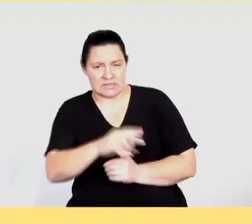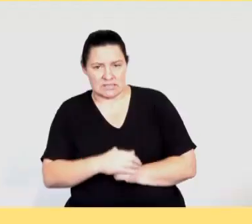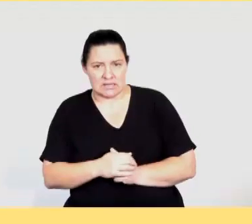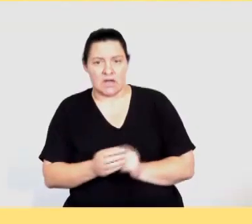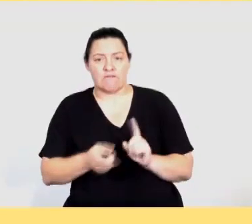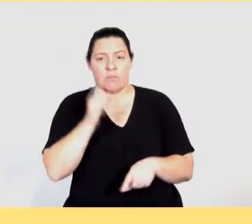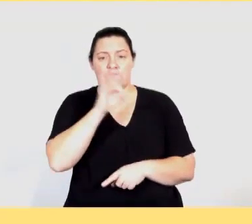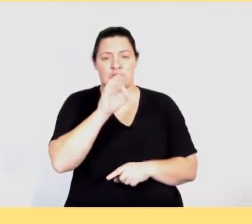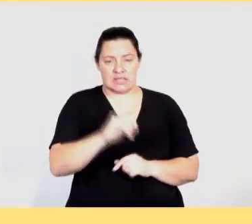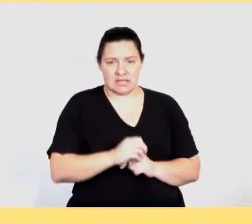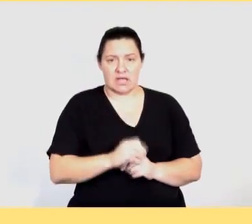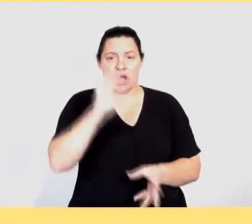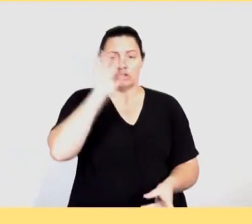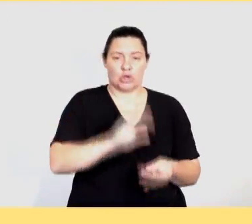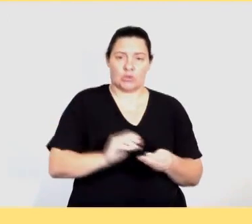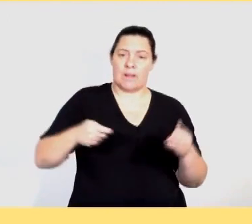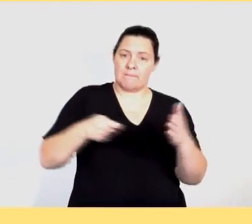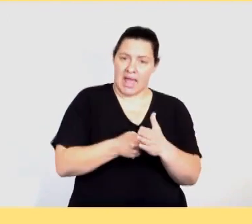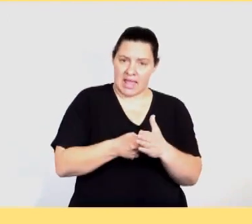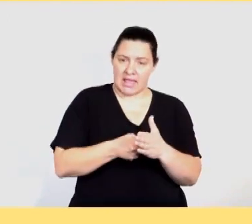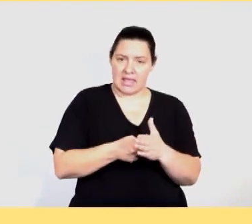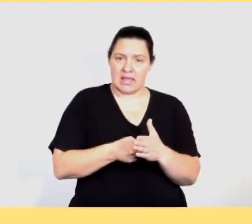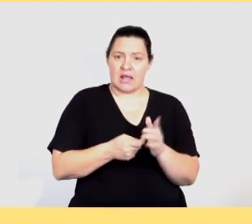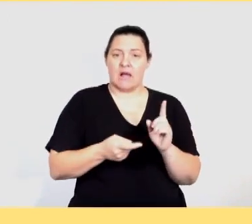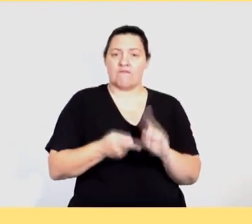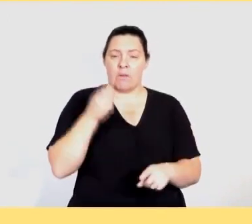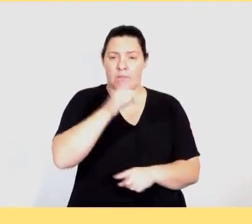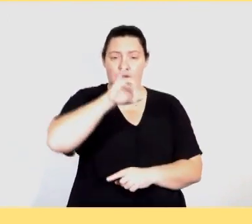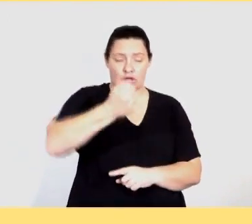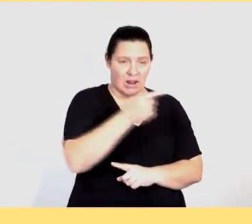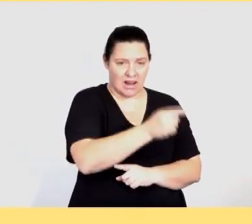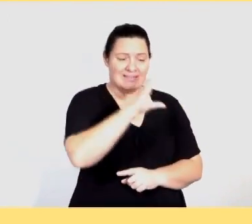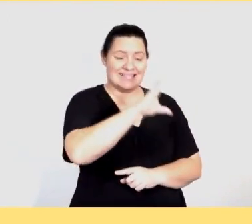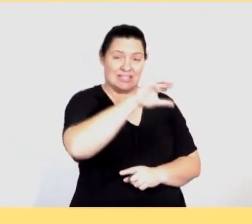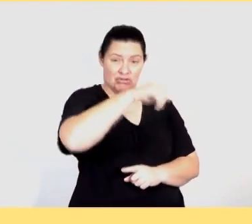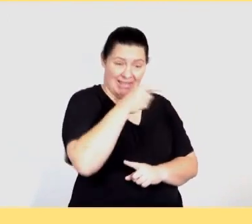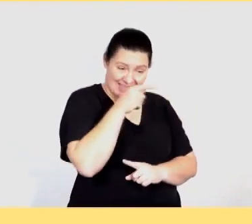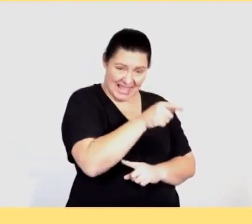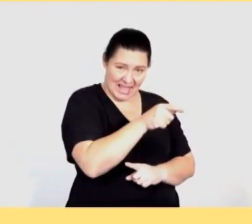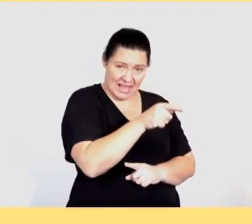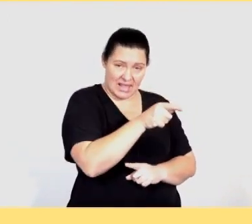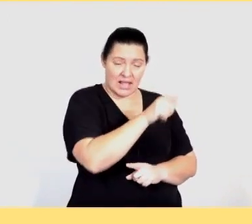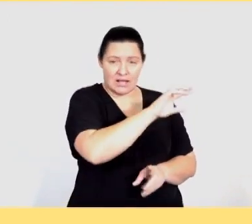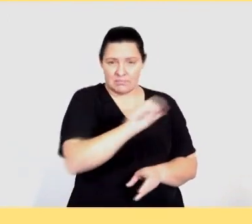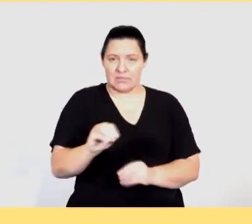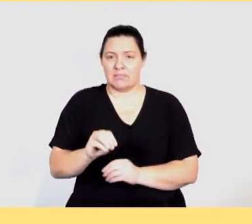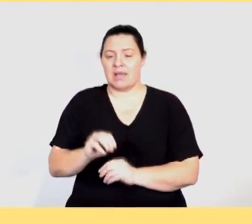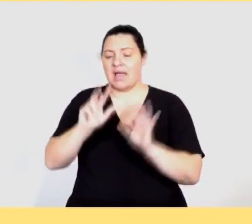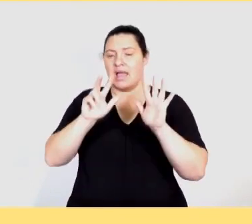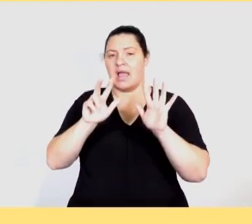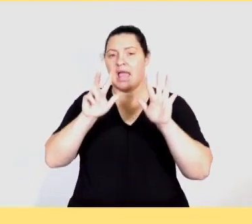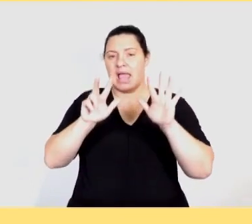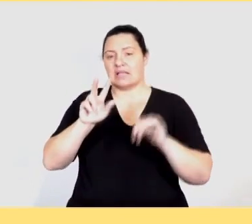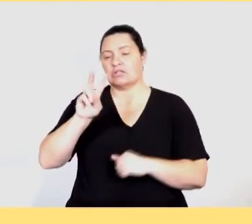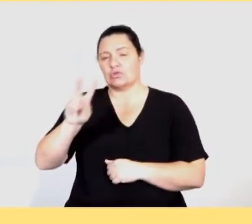you see here on the 30th, the total purchases from which journal? From the CJ is